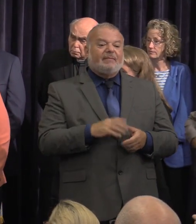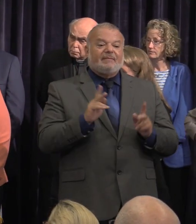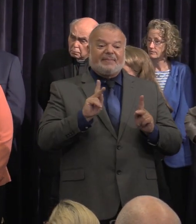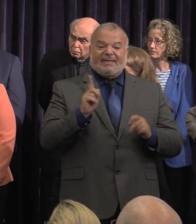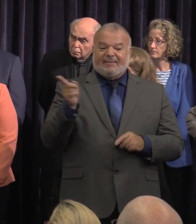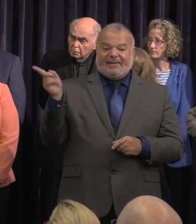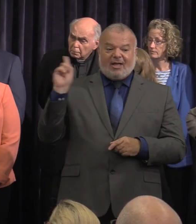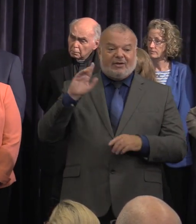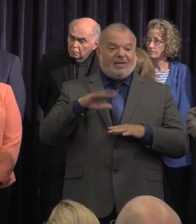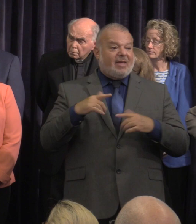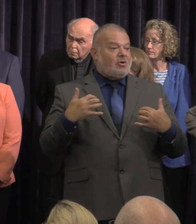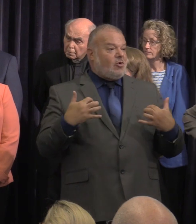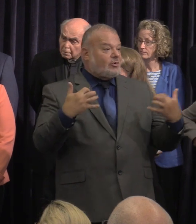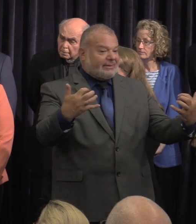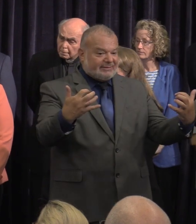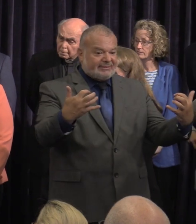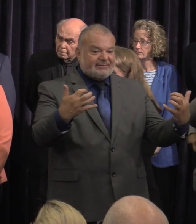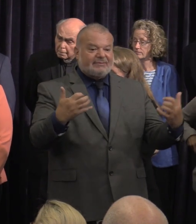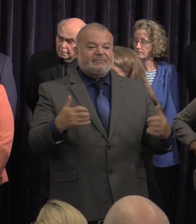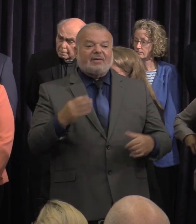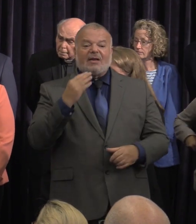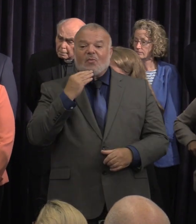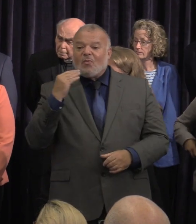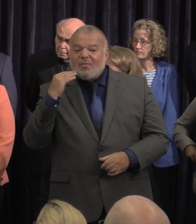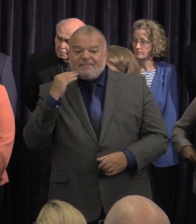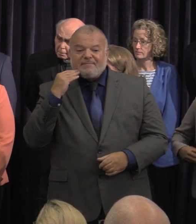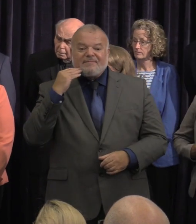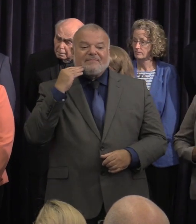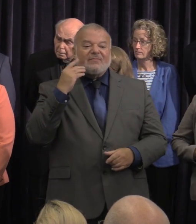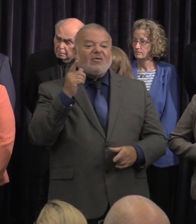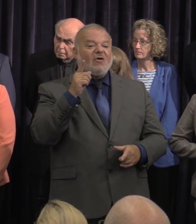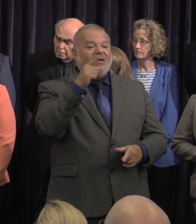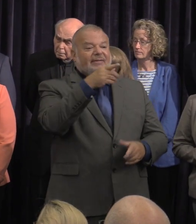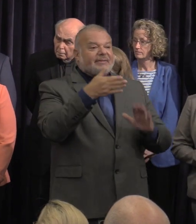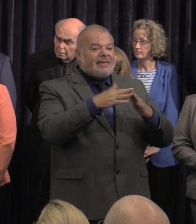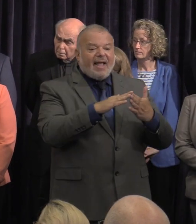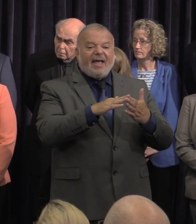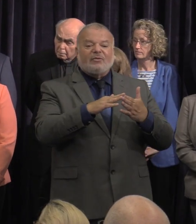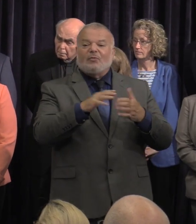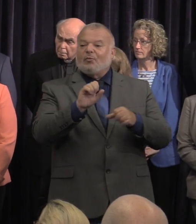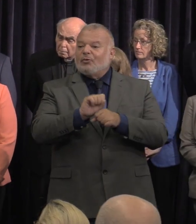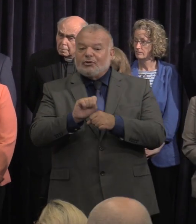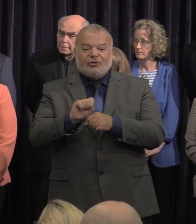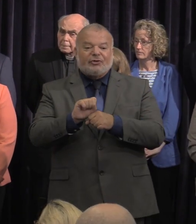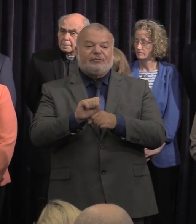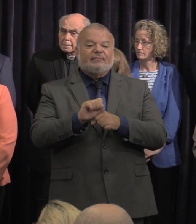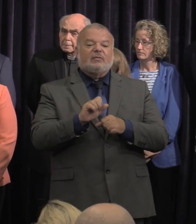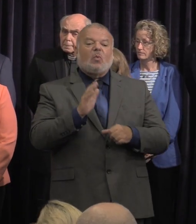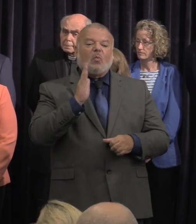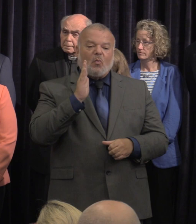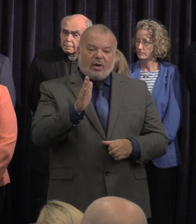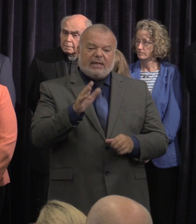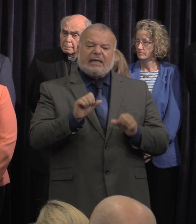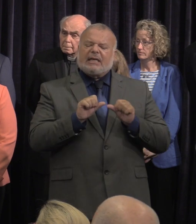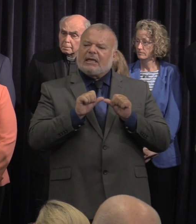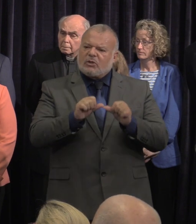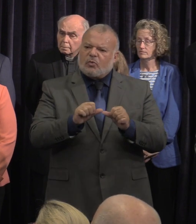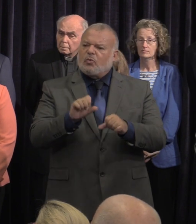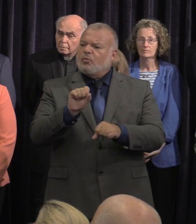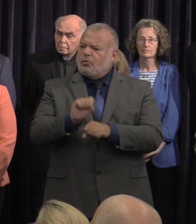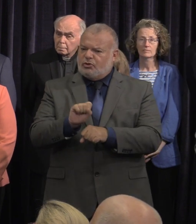out in the audience, and outside of this building, who are working, and I know will continue to work so hard on these issues. At